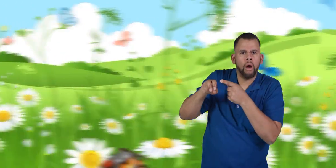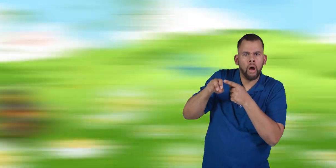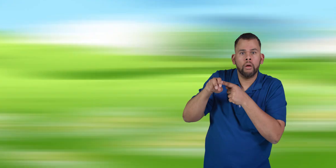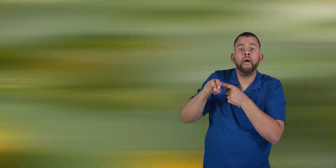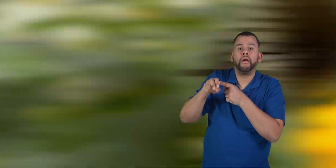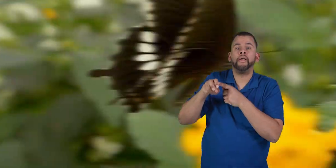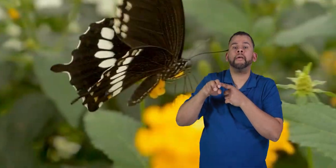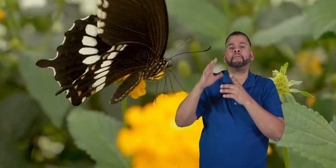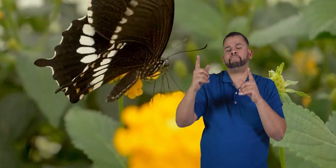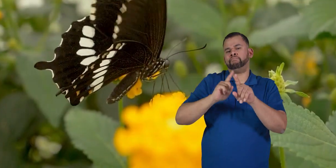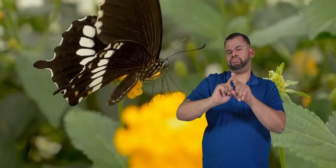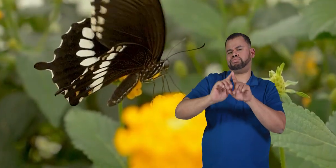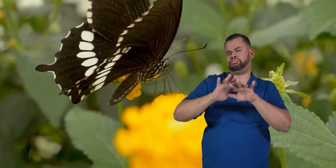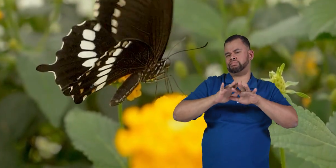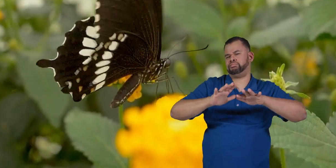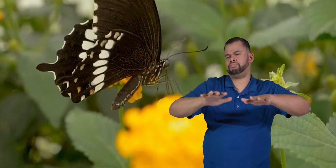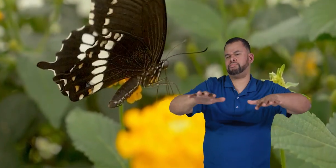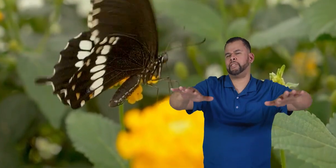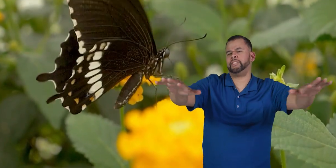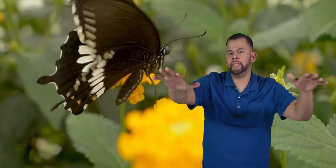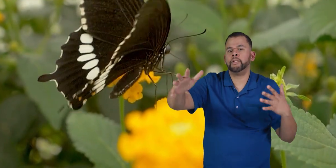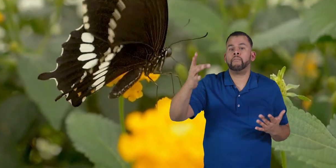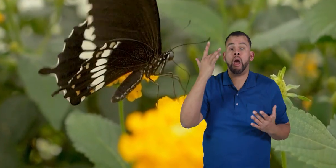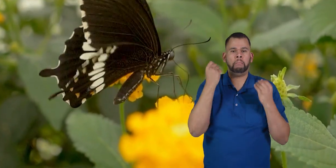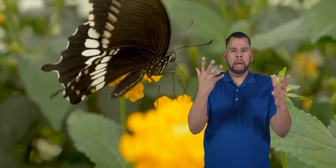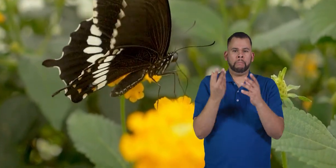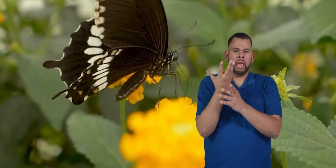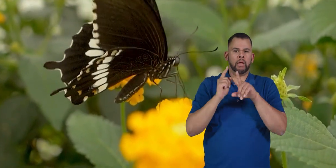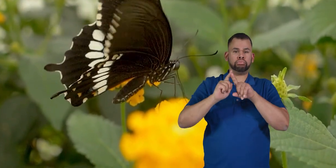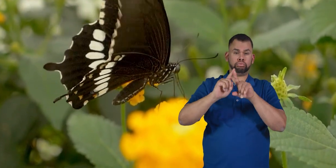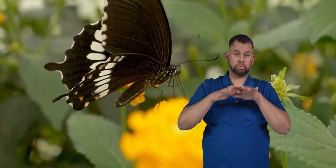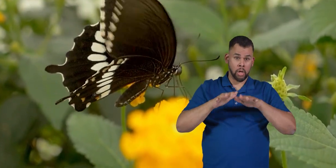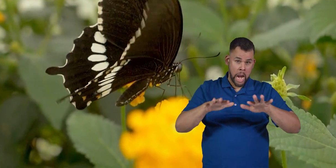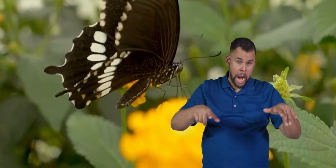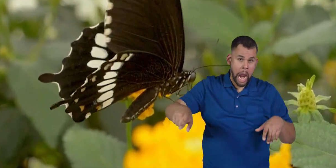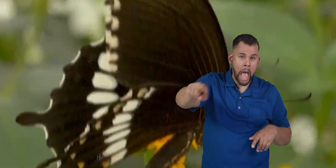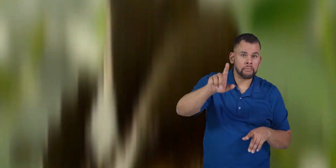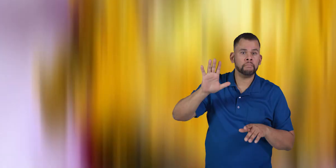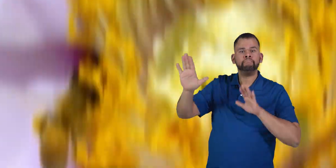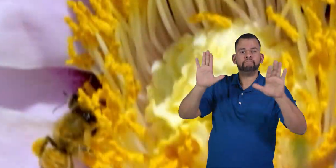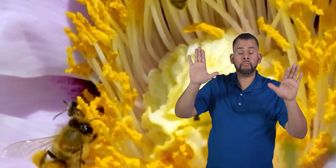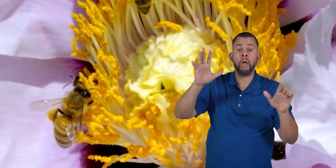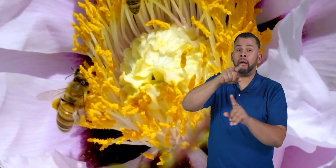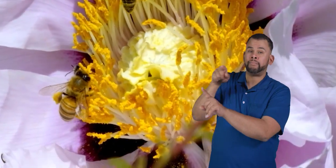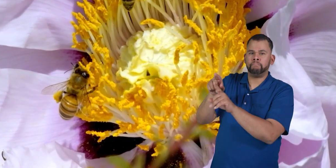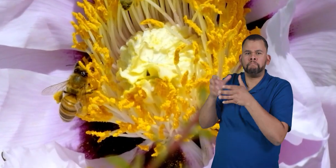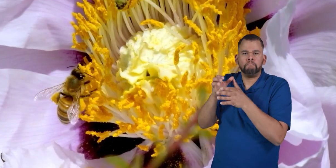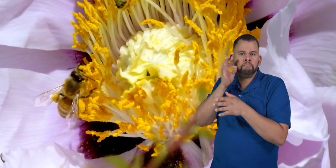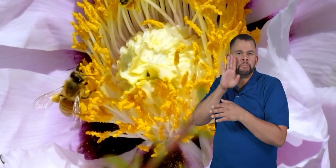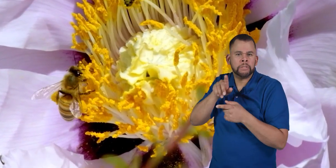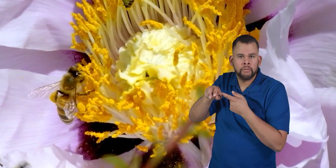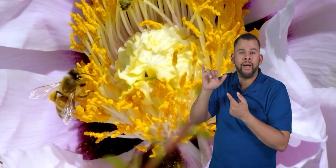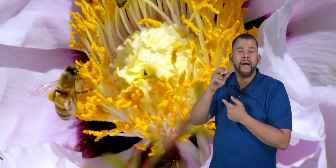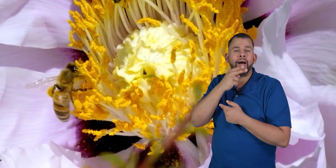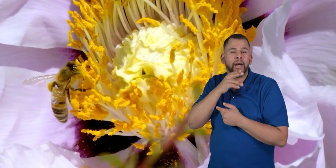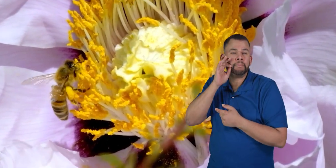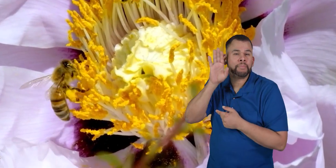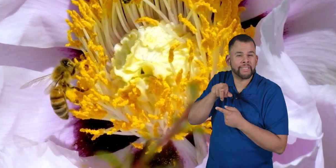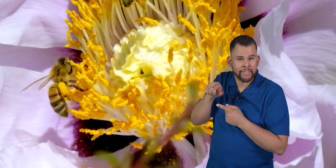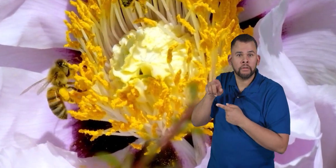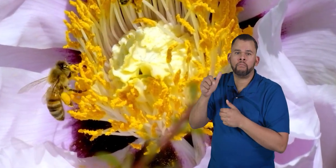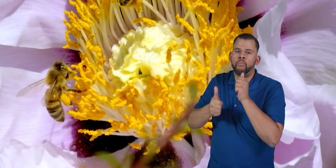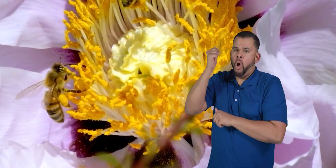there are many different pollinators because there are many kinds of plants solitary beads like